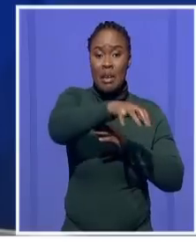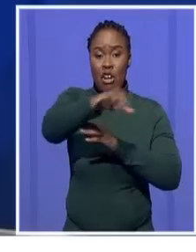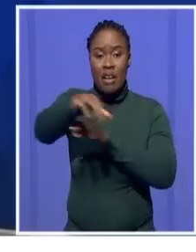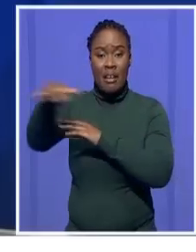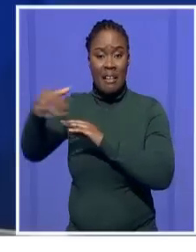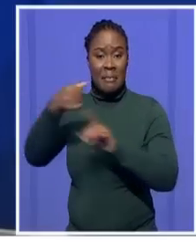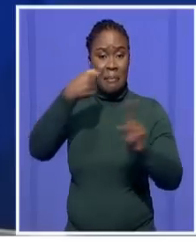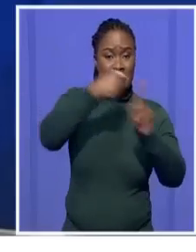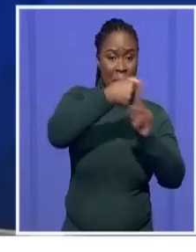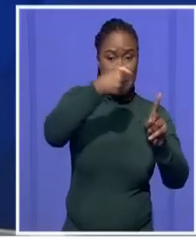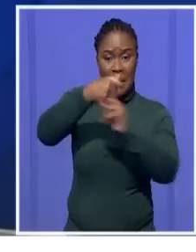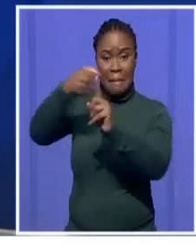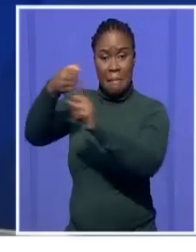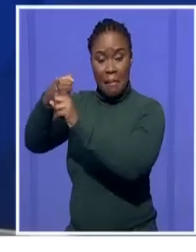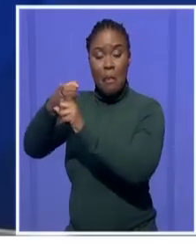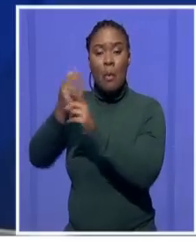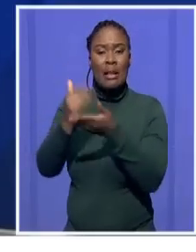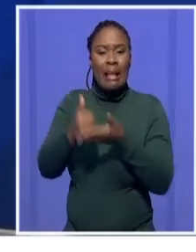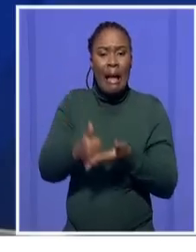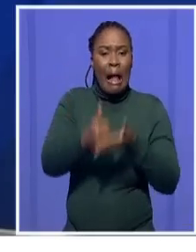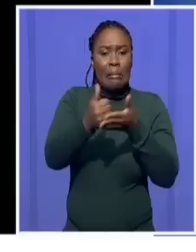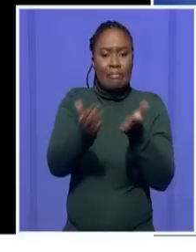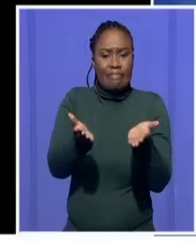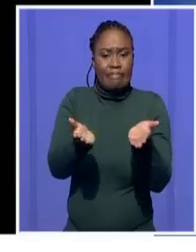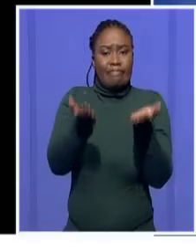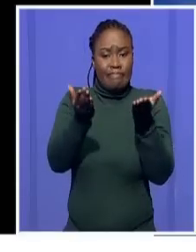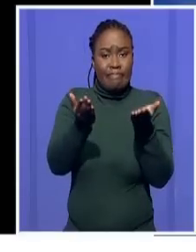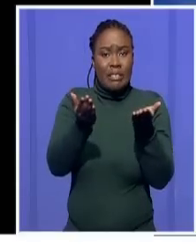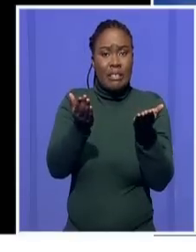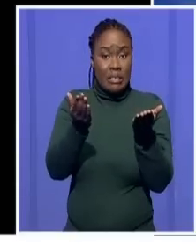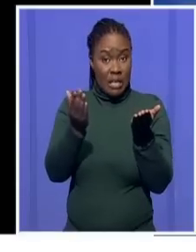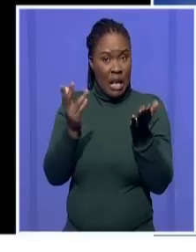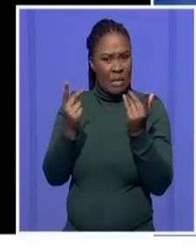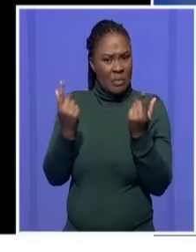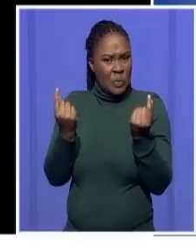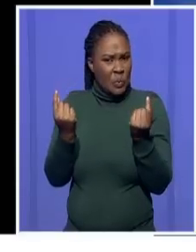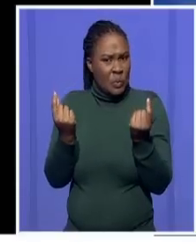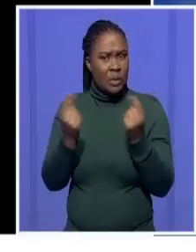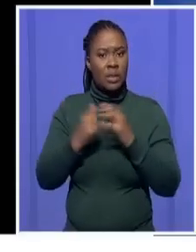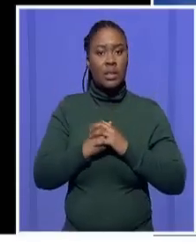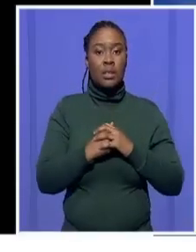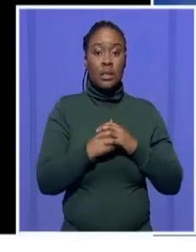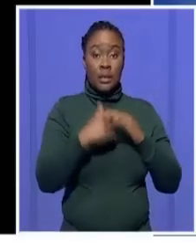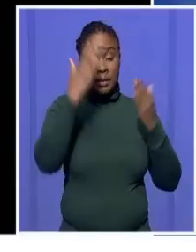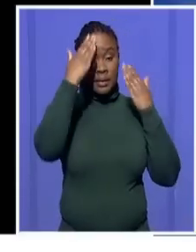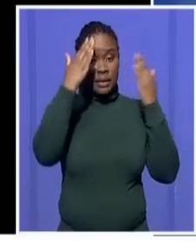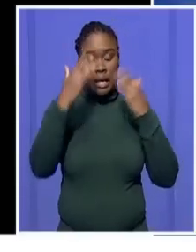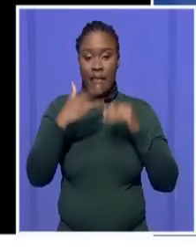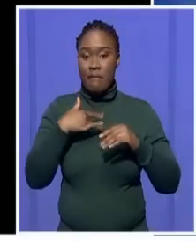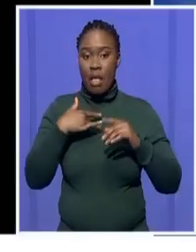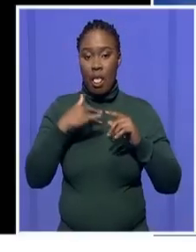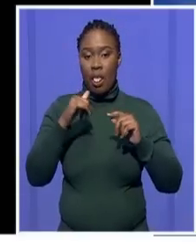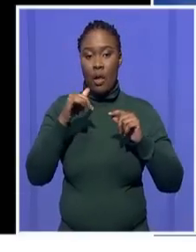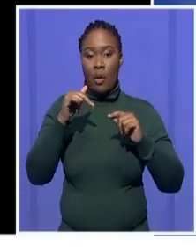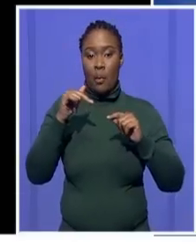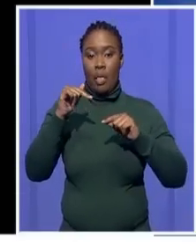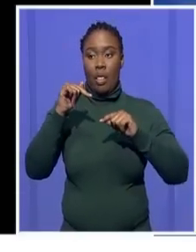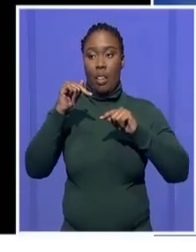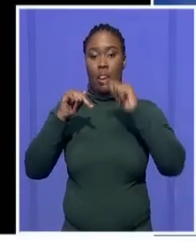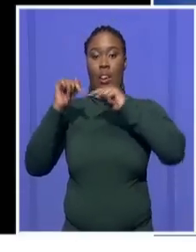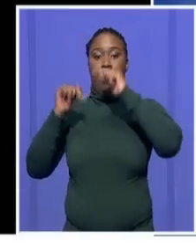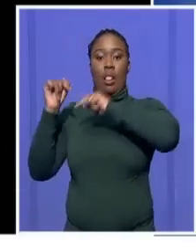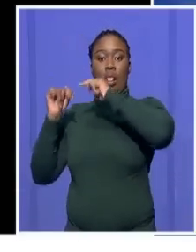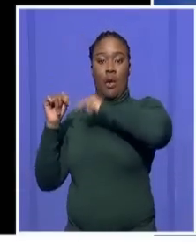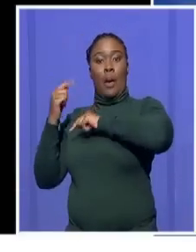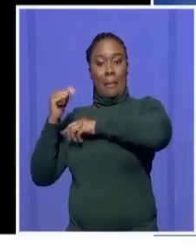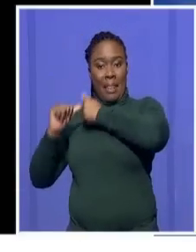affected? Griselda, good afternoon to you and the viewers. It feels like we are right back where we started, about a month and a half ago.